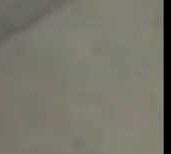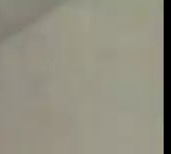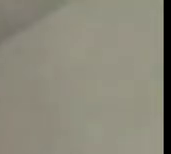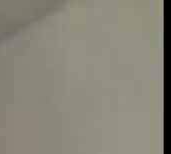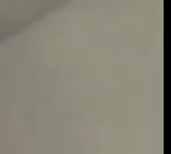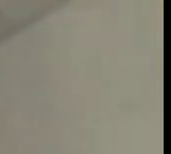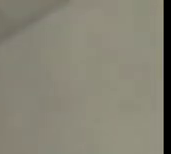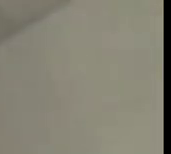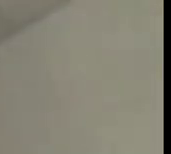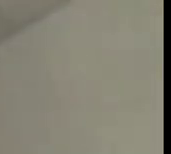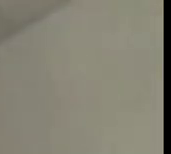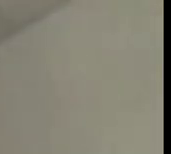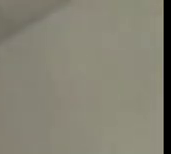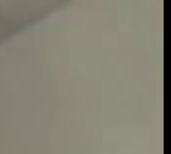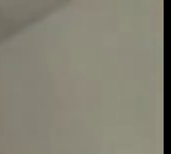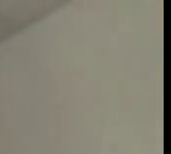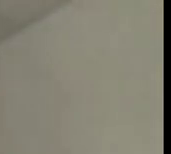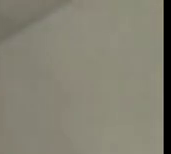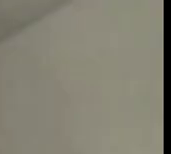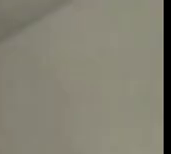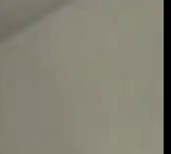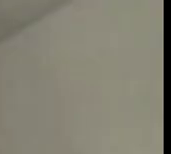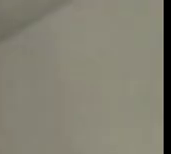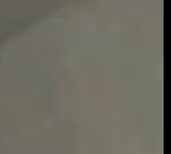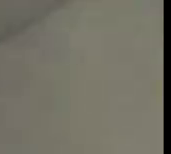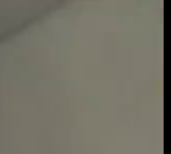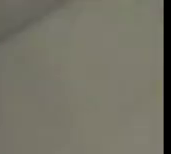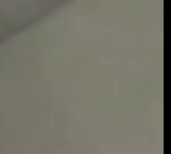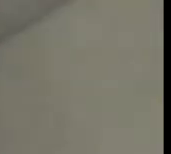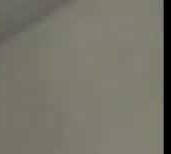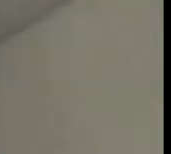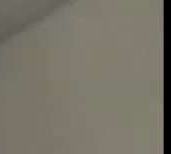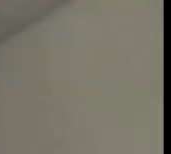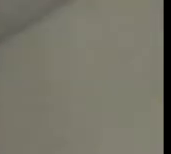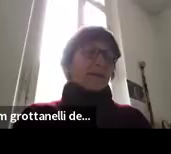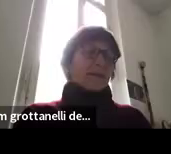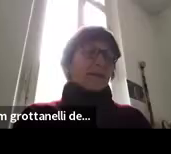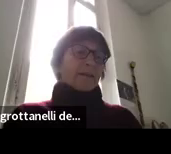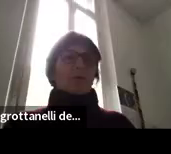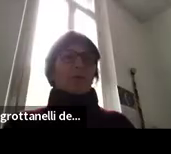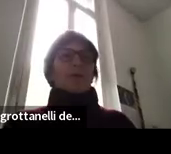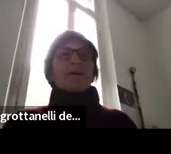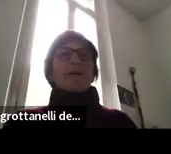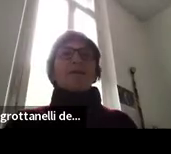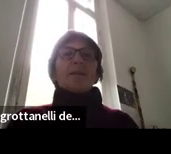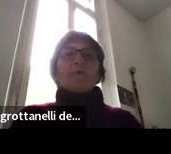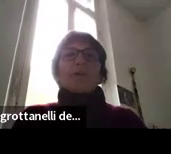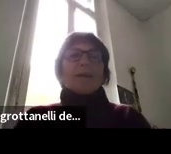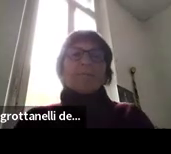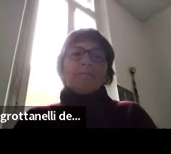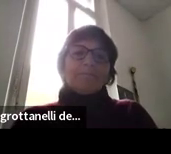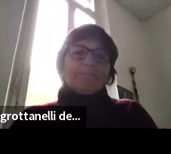We'll move along. And this session is being recorded anyway, so if there are other students will be able to